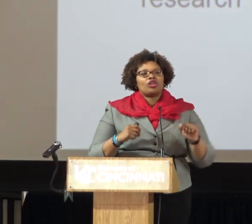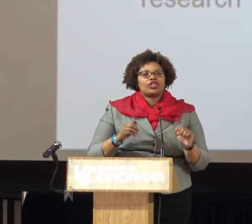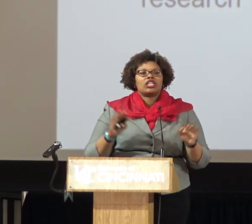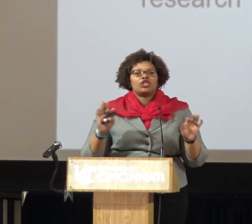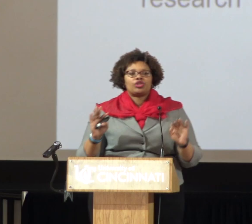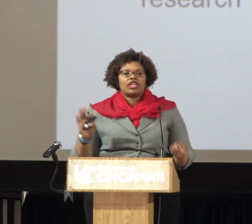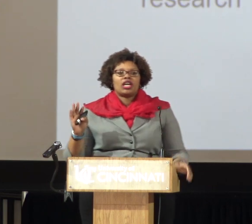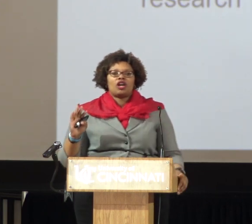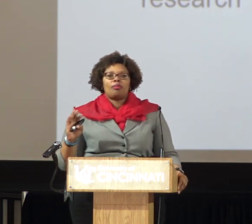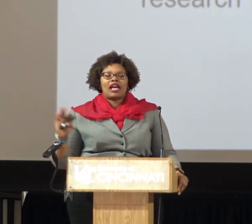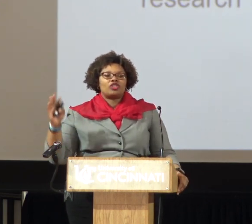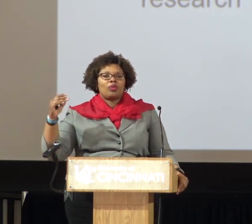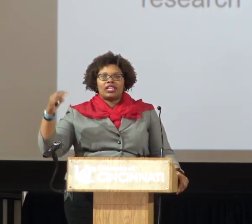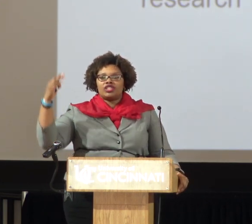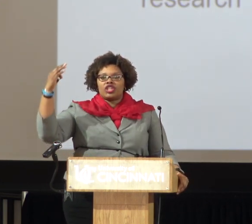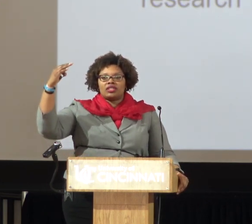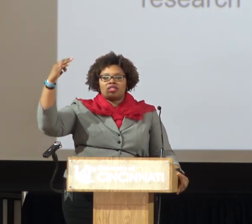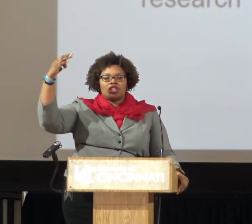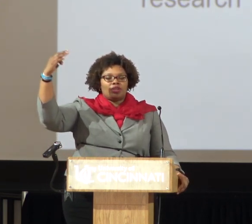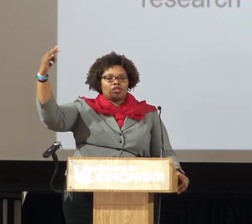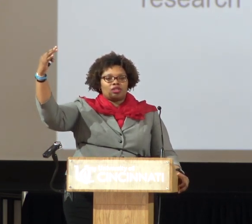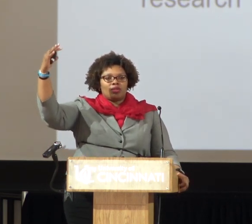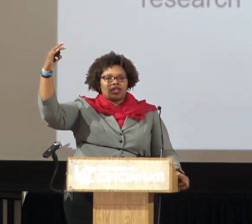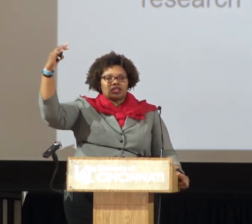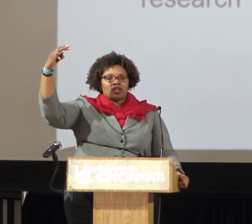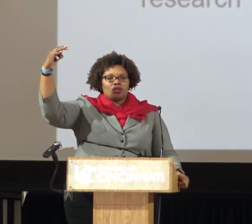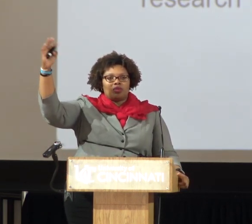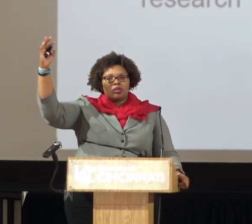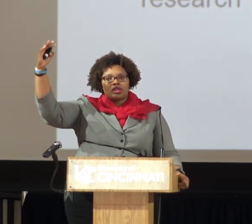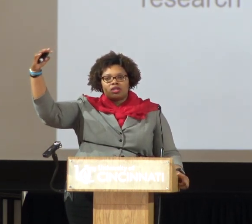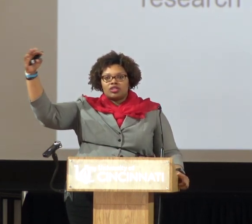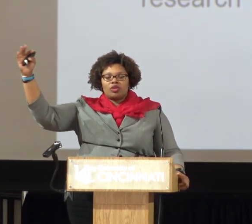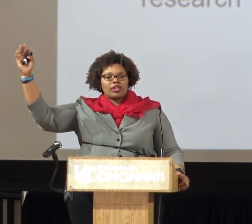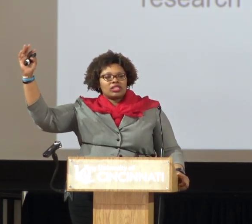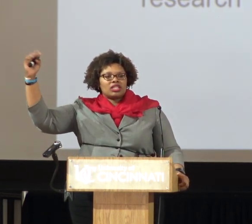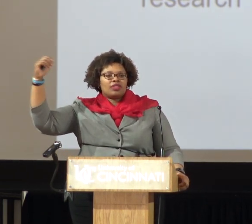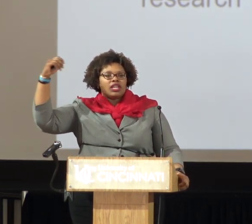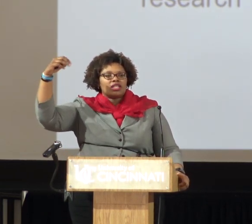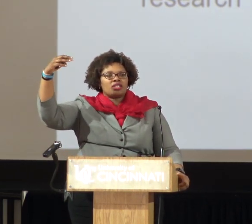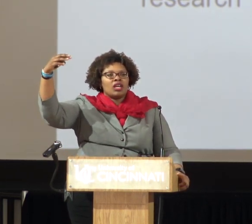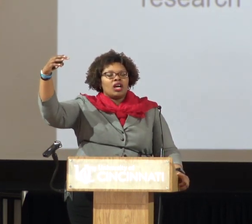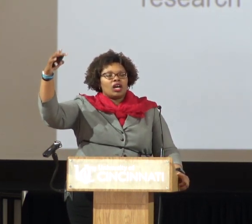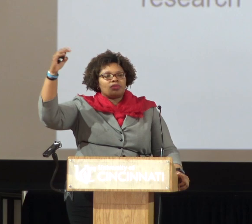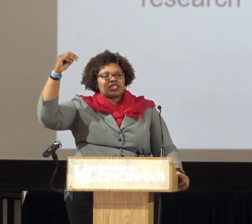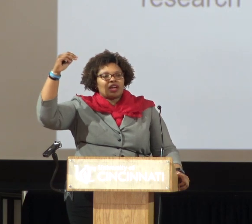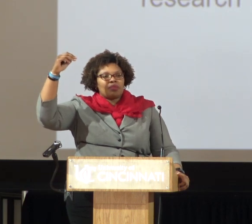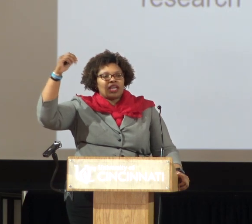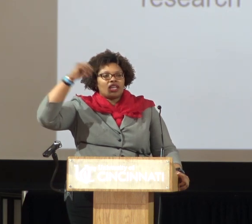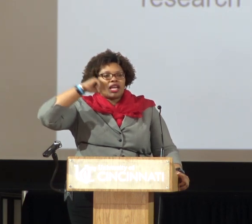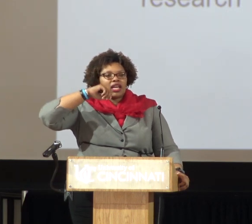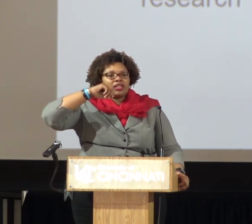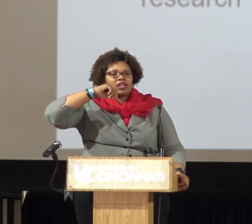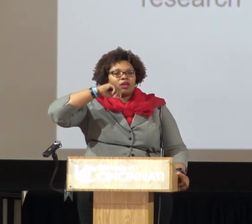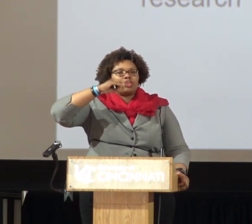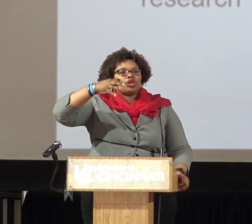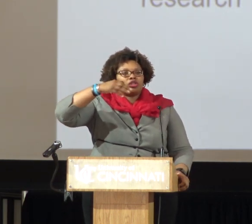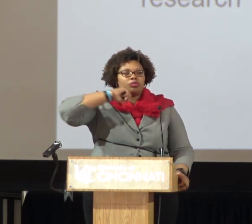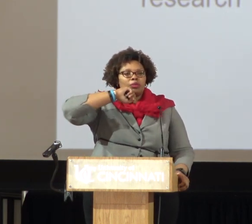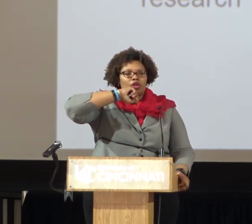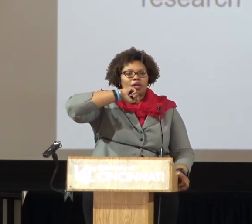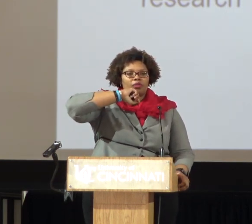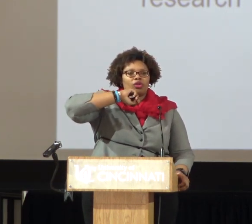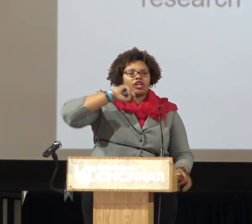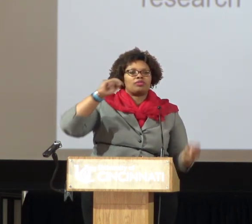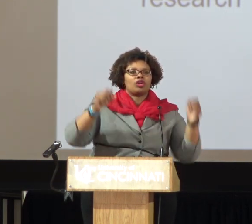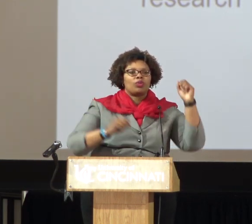Stopping all over the country as a way to just, you know, you're going to Walmart or you're going to CVS, stop in and learn a little